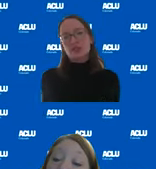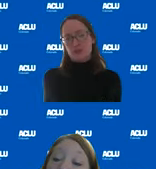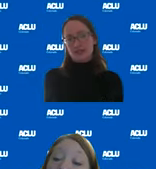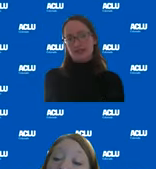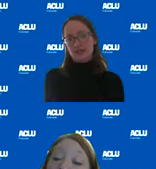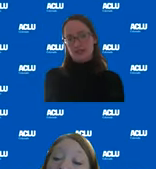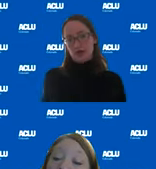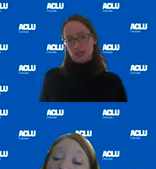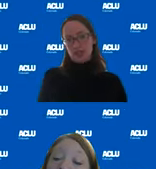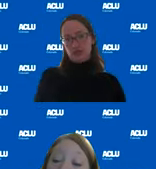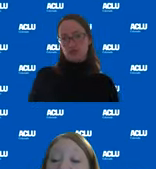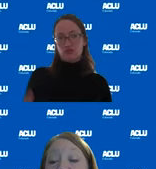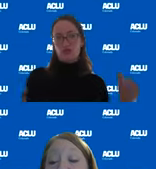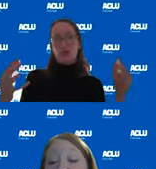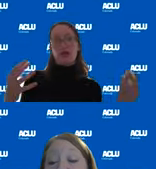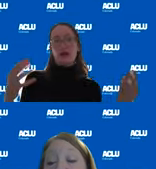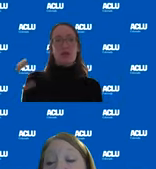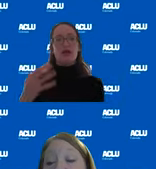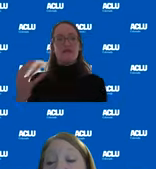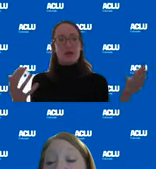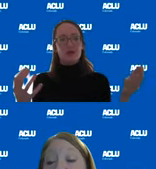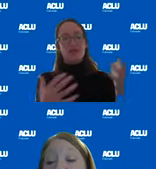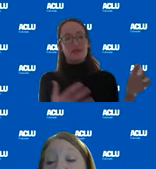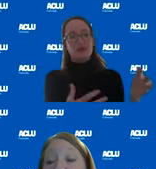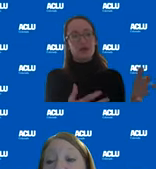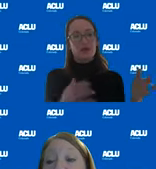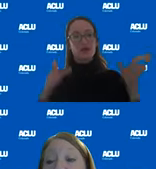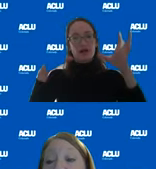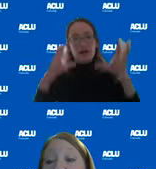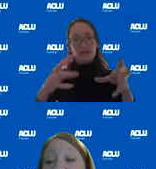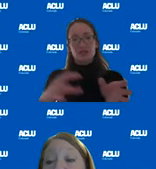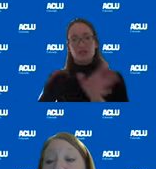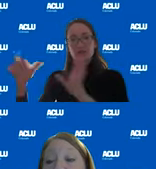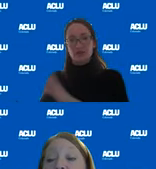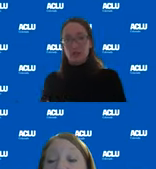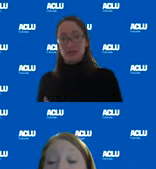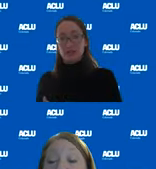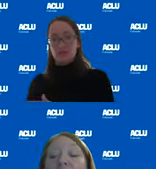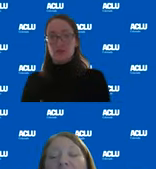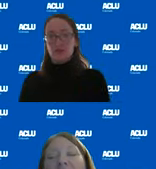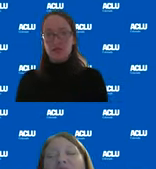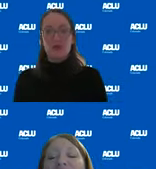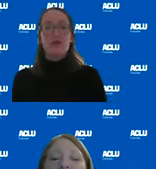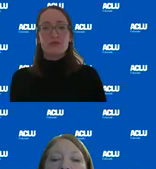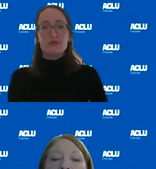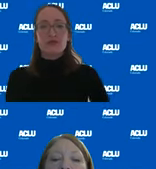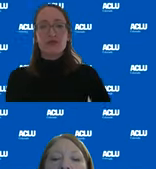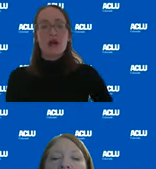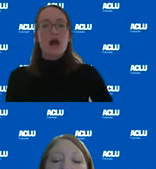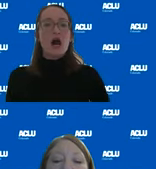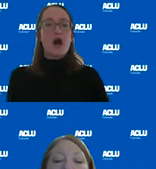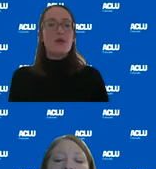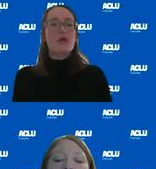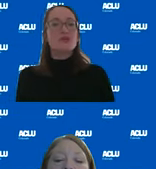it just basically, the question is, what kind of outreach and advocacy work on this issue with the homeless community? For sure.